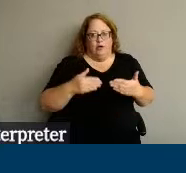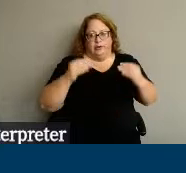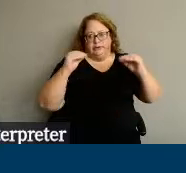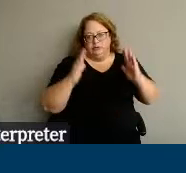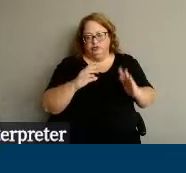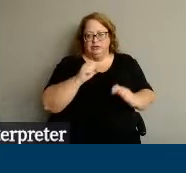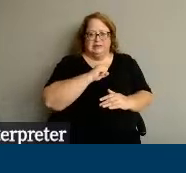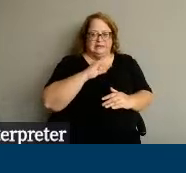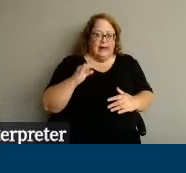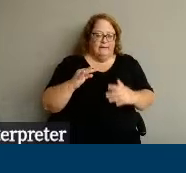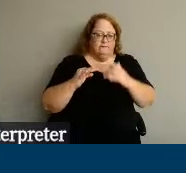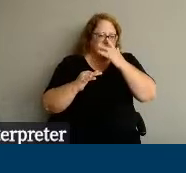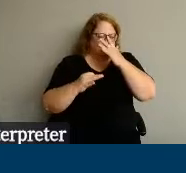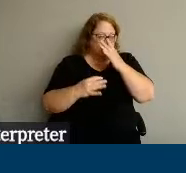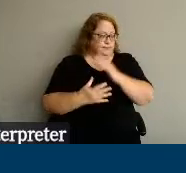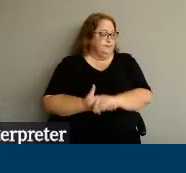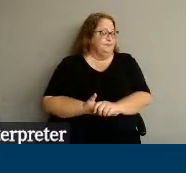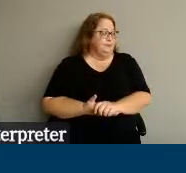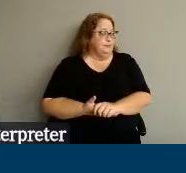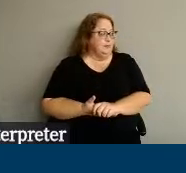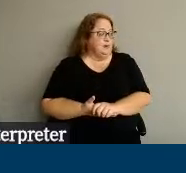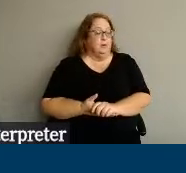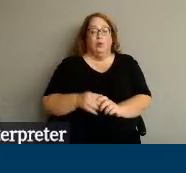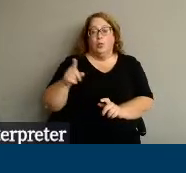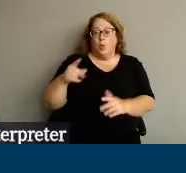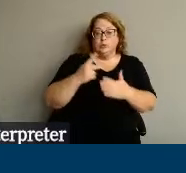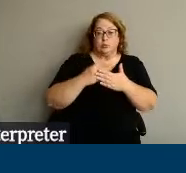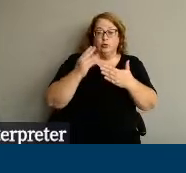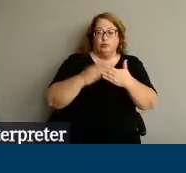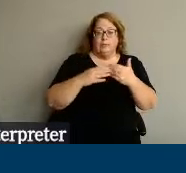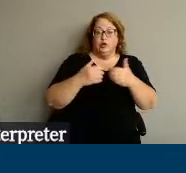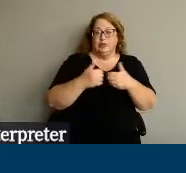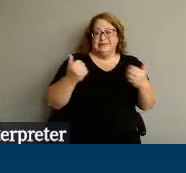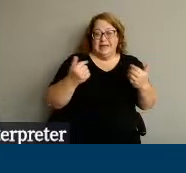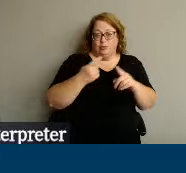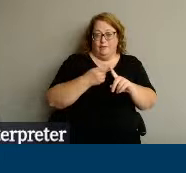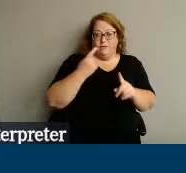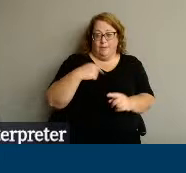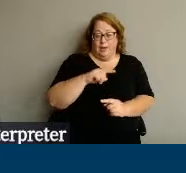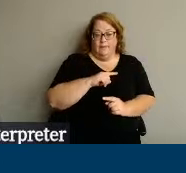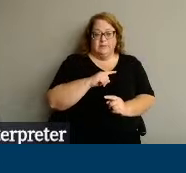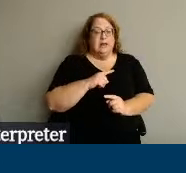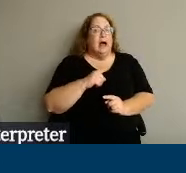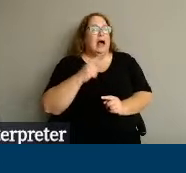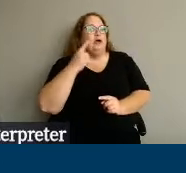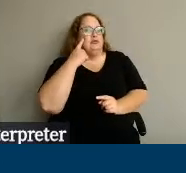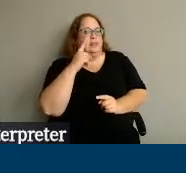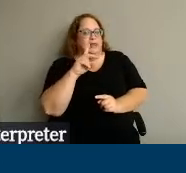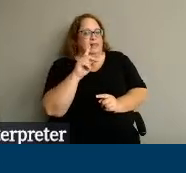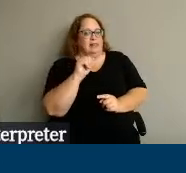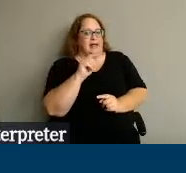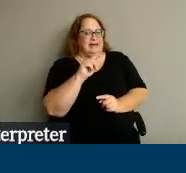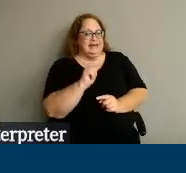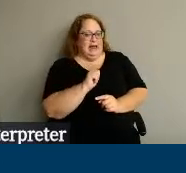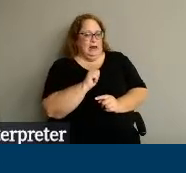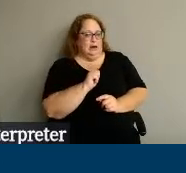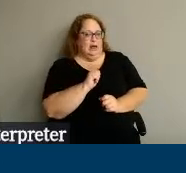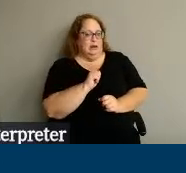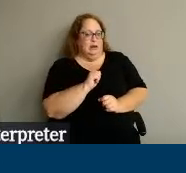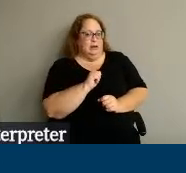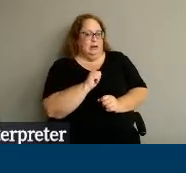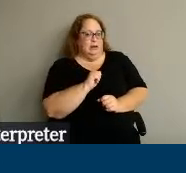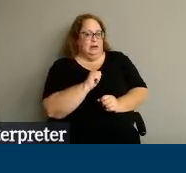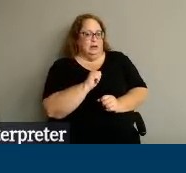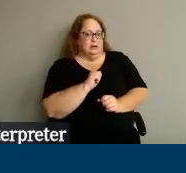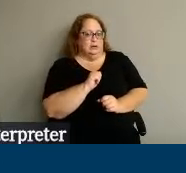services? Those programs are separate from us, so It would just seem like it would be data it would